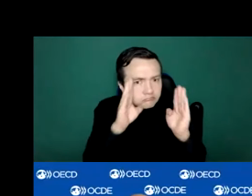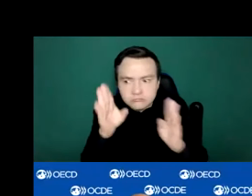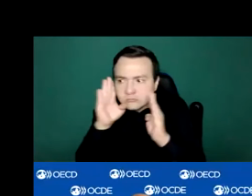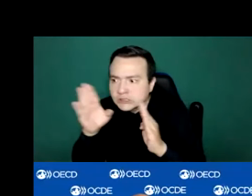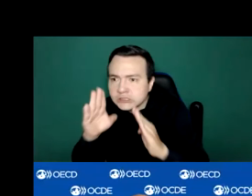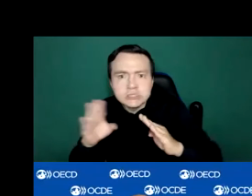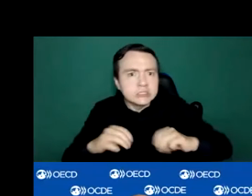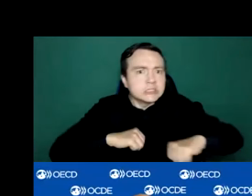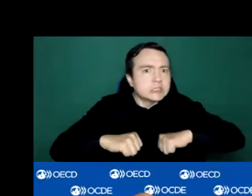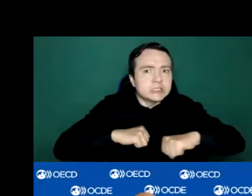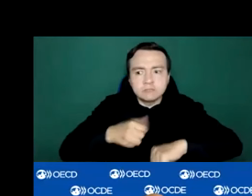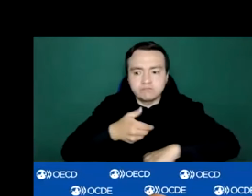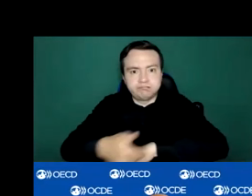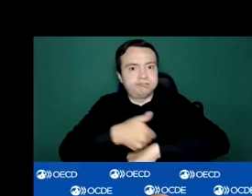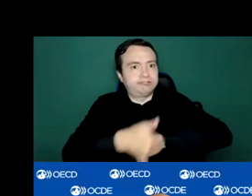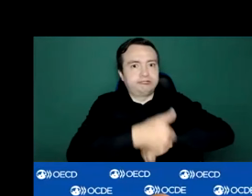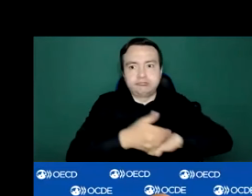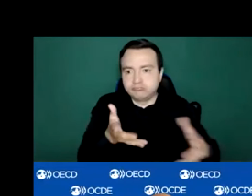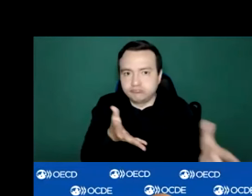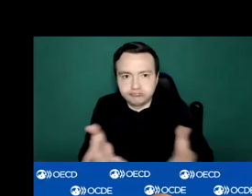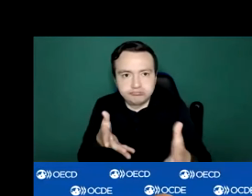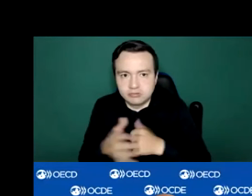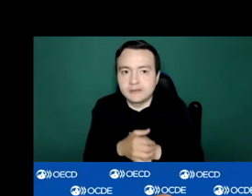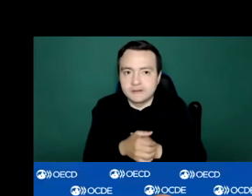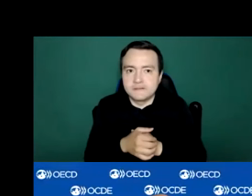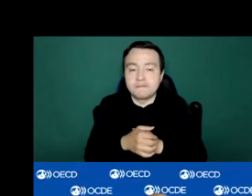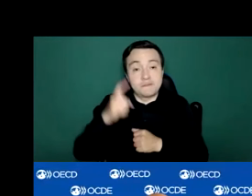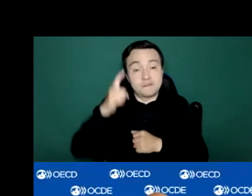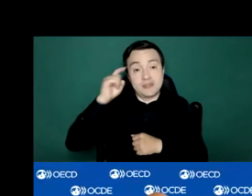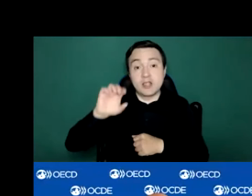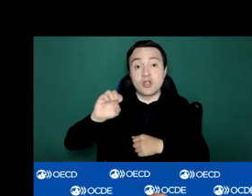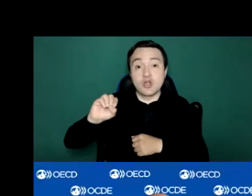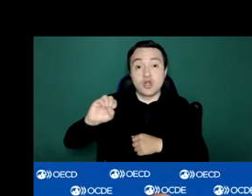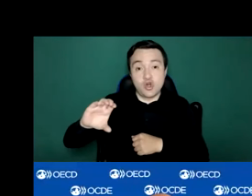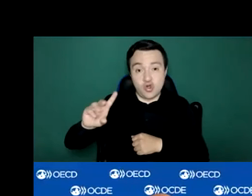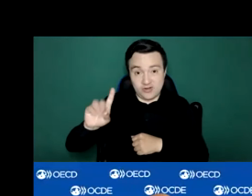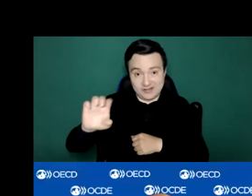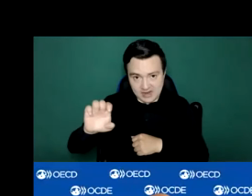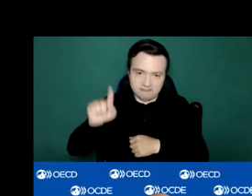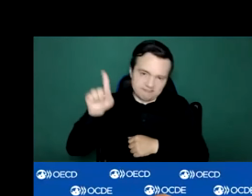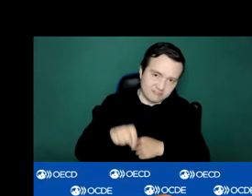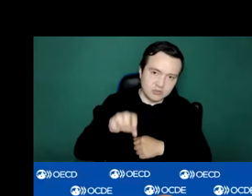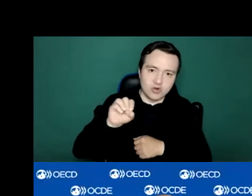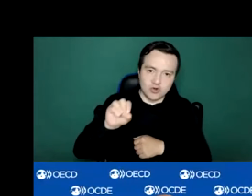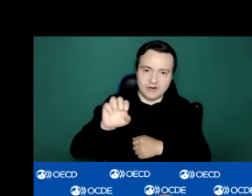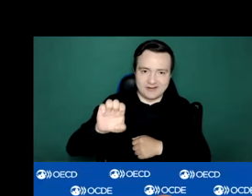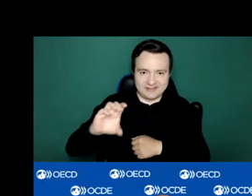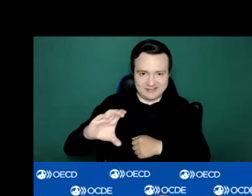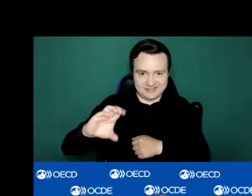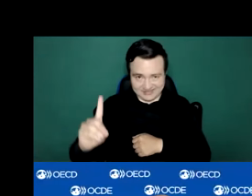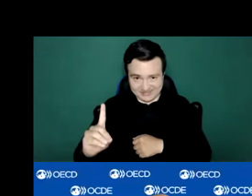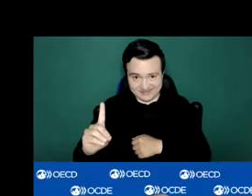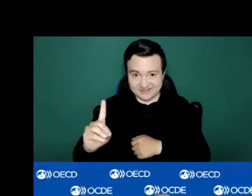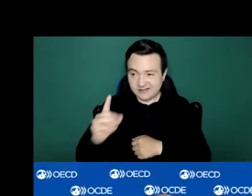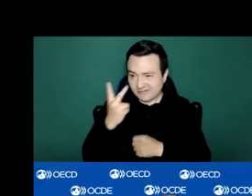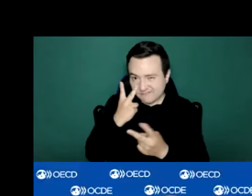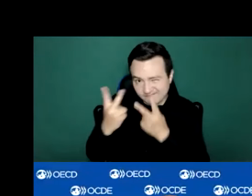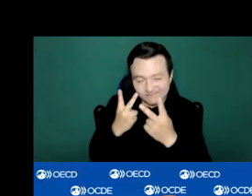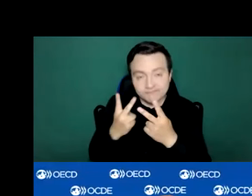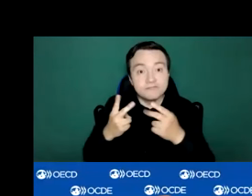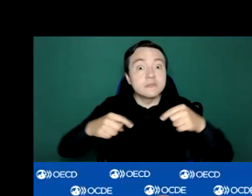OECD countries alone, so what we saw is that with the COVID pandemic, there was a